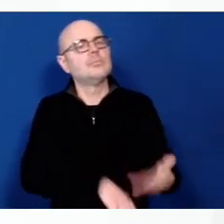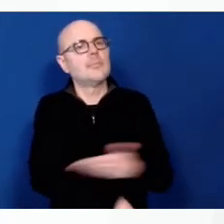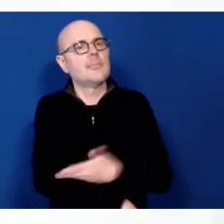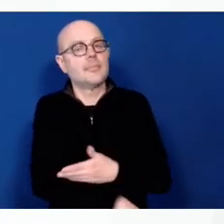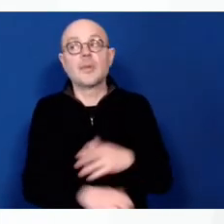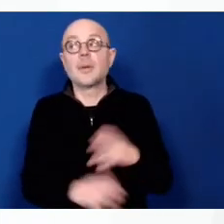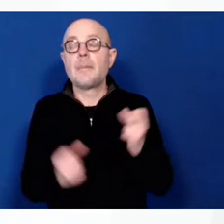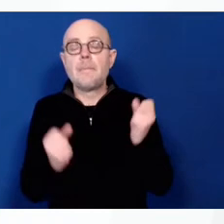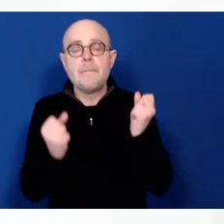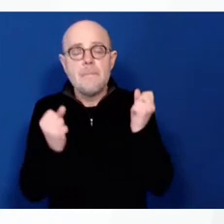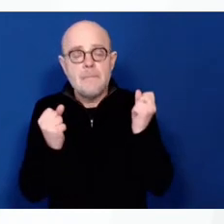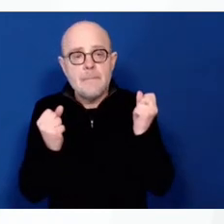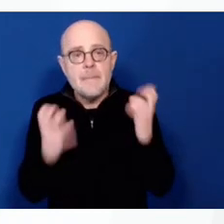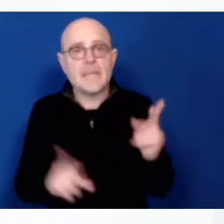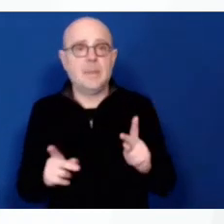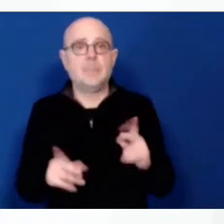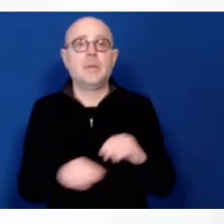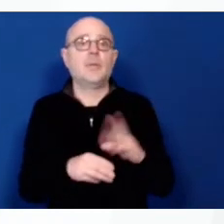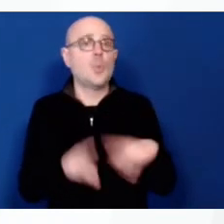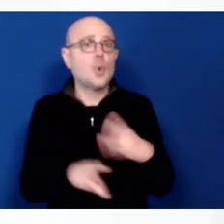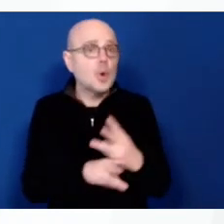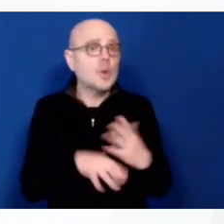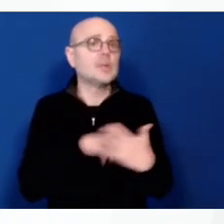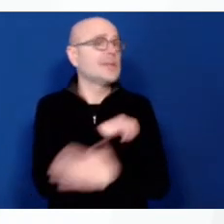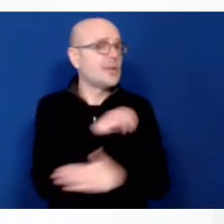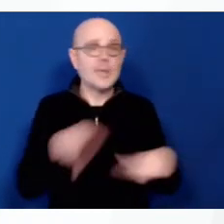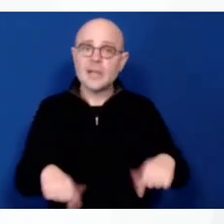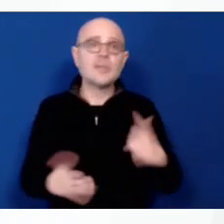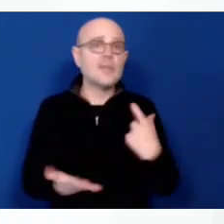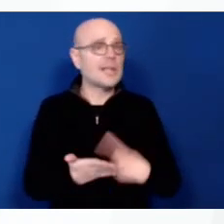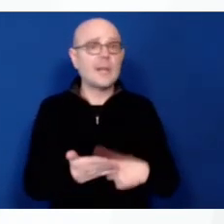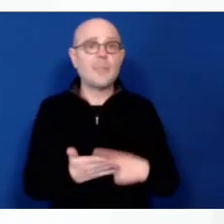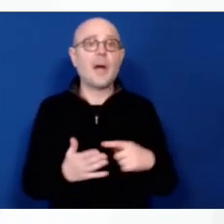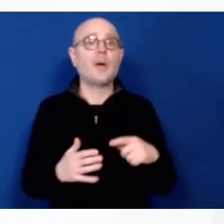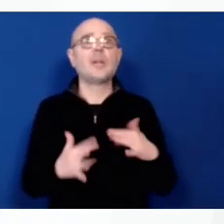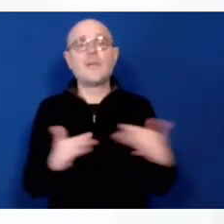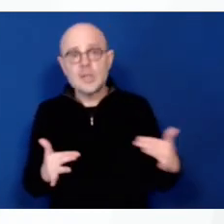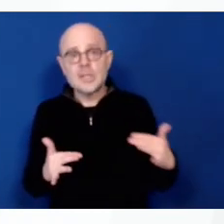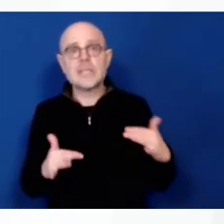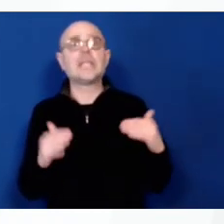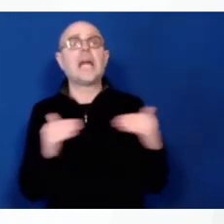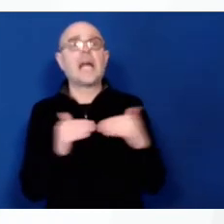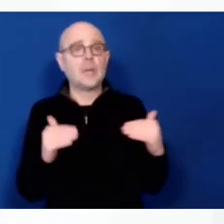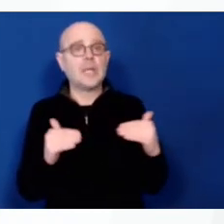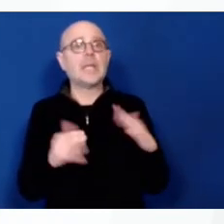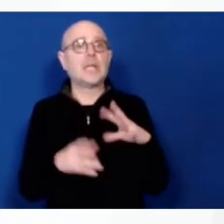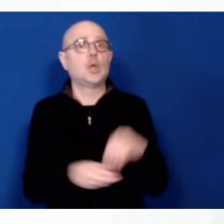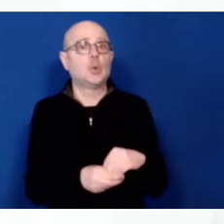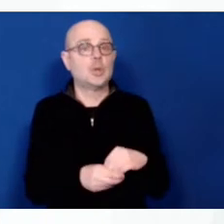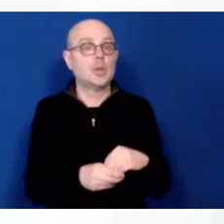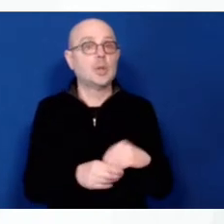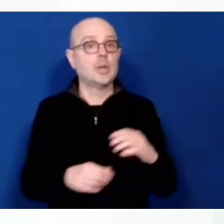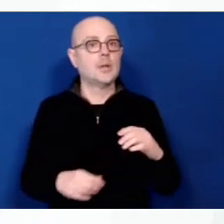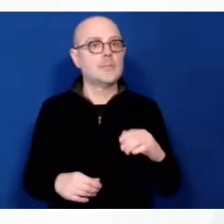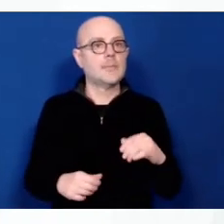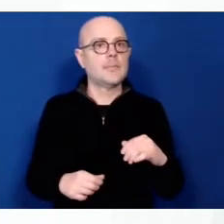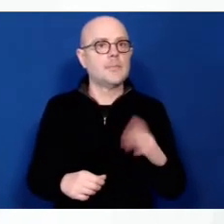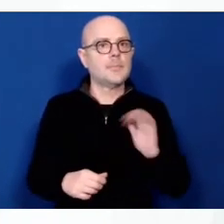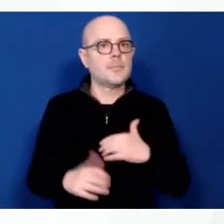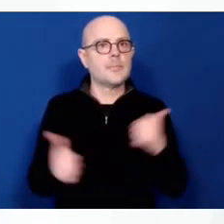talking about anti-racism and center inequity. Our challenge is to ensure we go from talk into